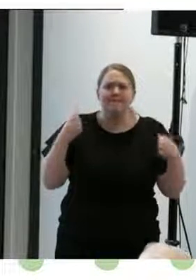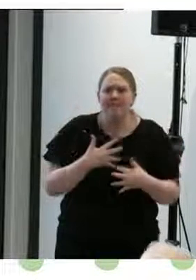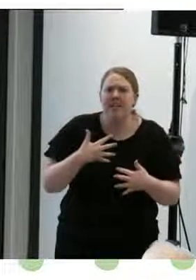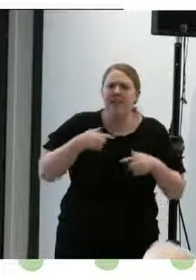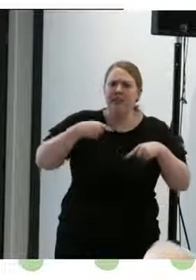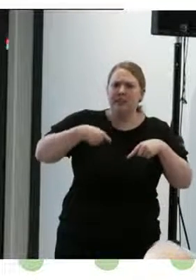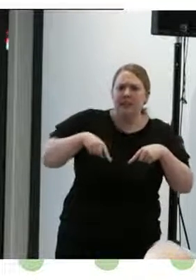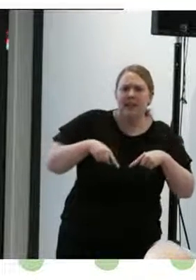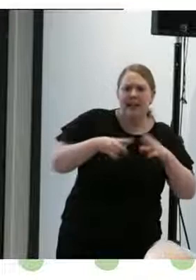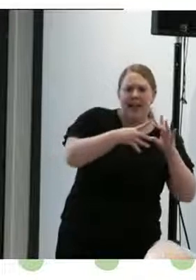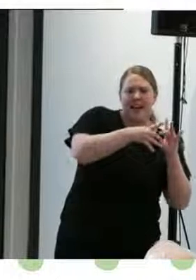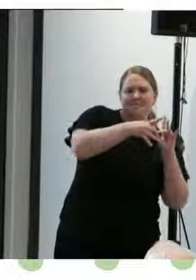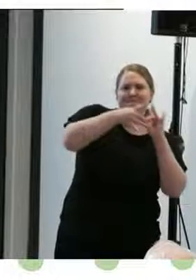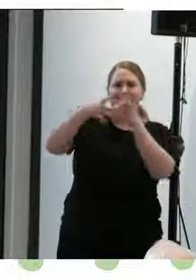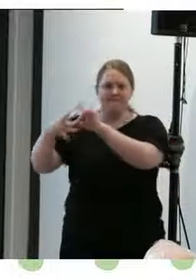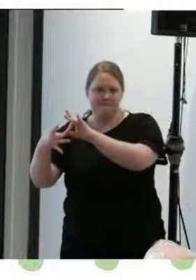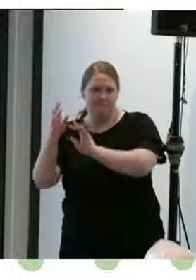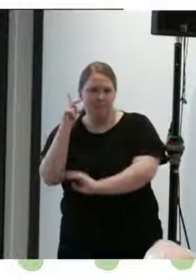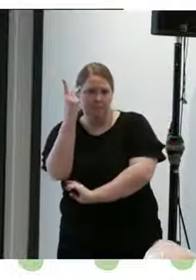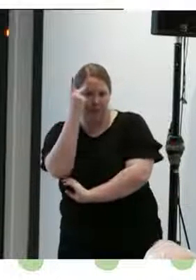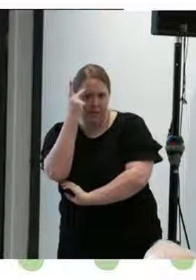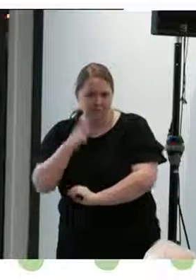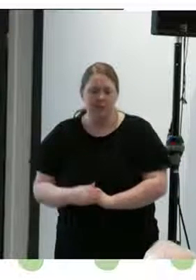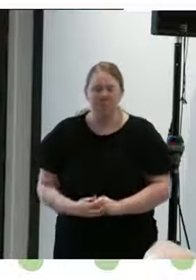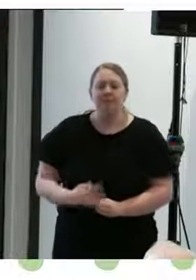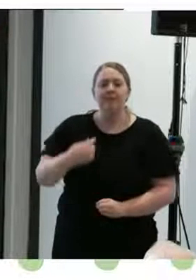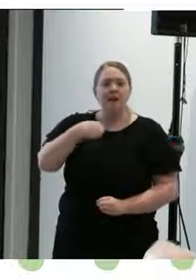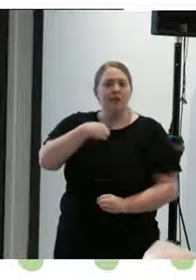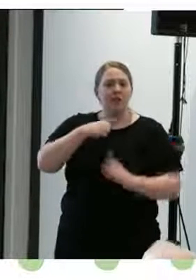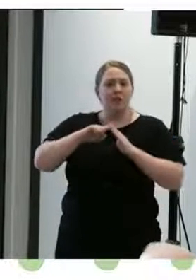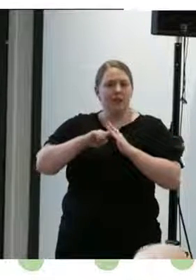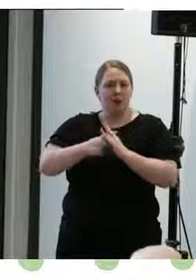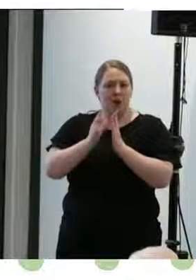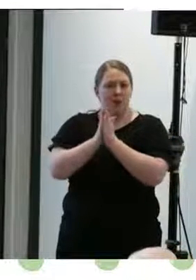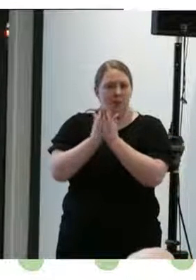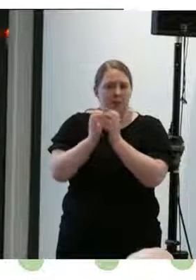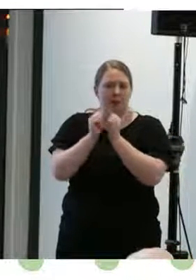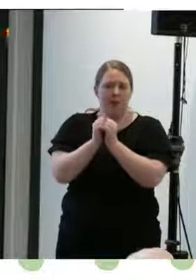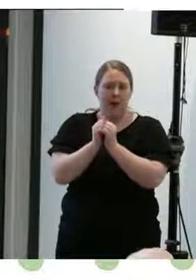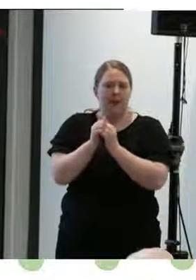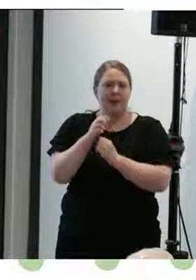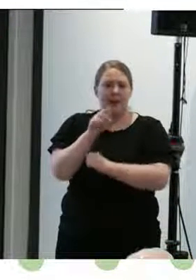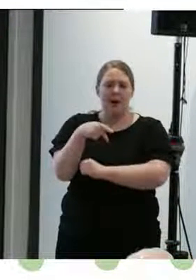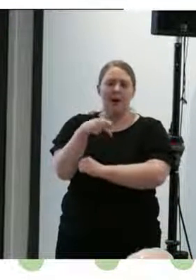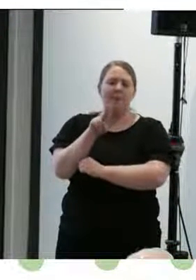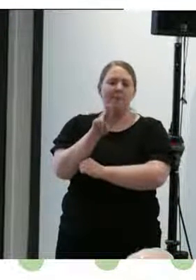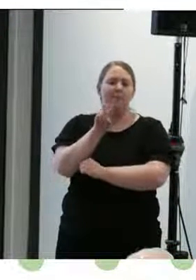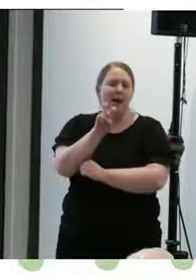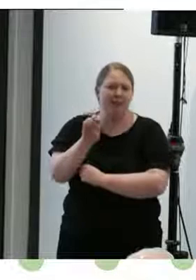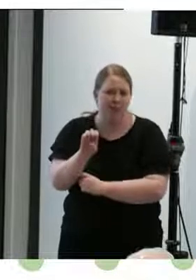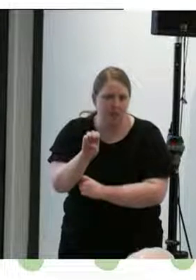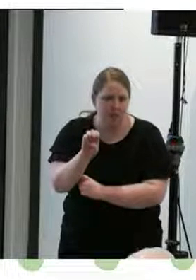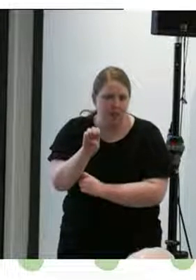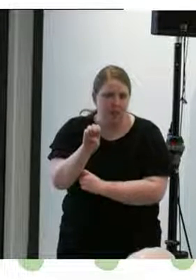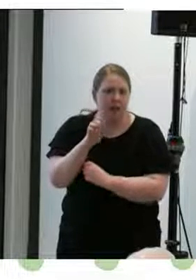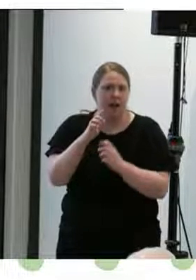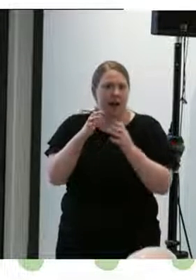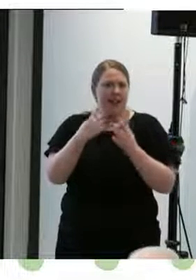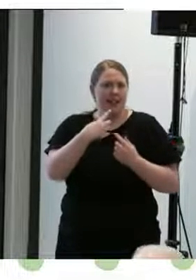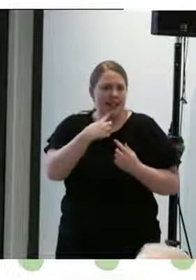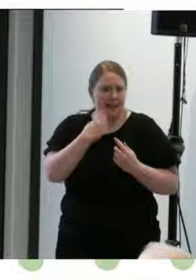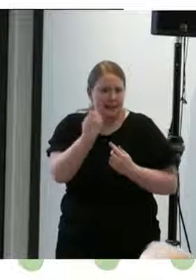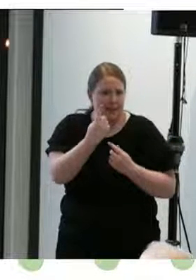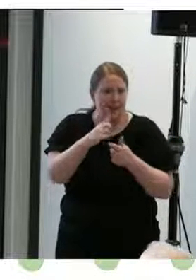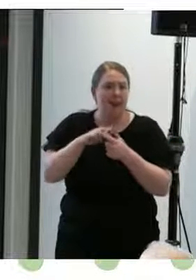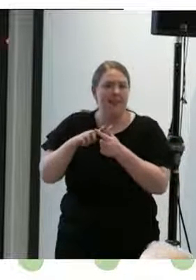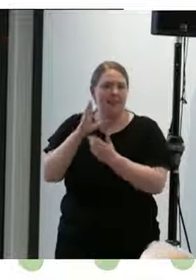I actually began this book with an enduring puzzle, and then I'll tell you how I was wrong in lots of ways. But I began by saying, okay, for